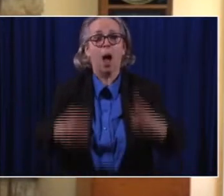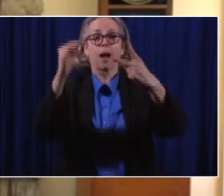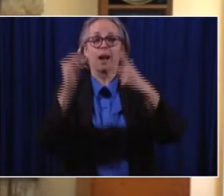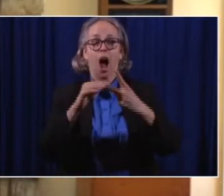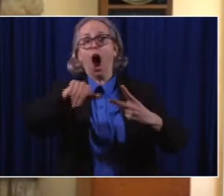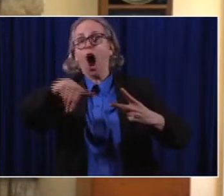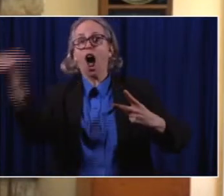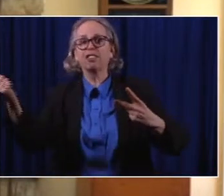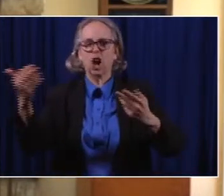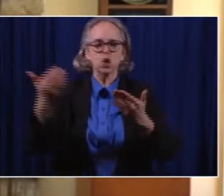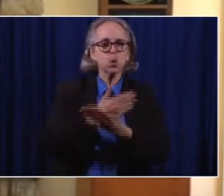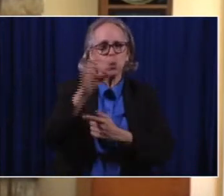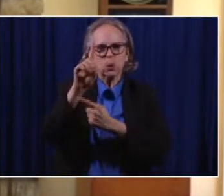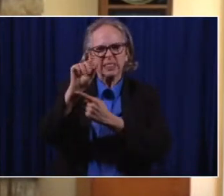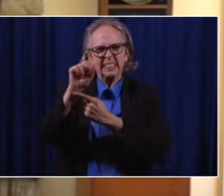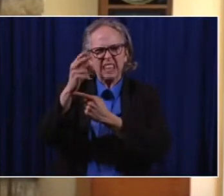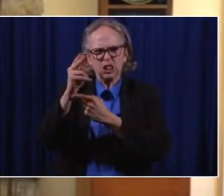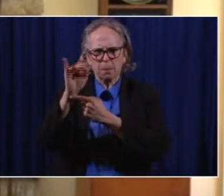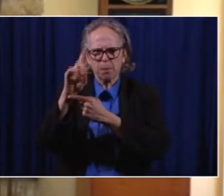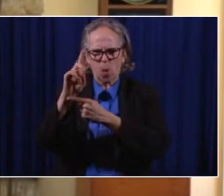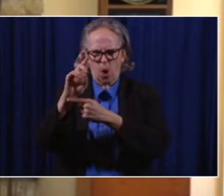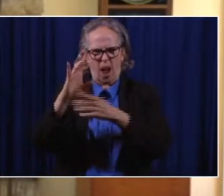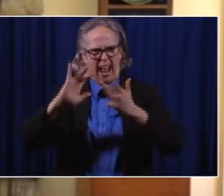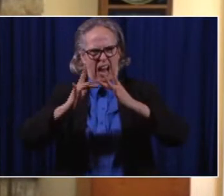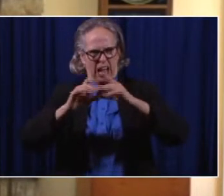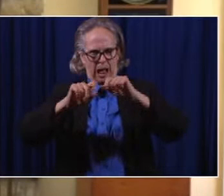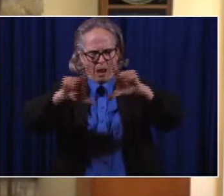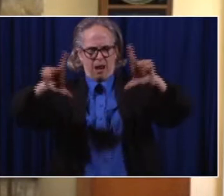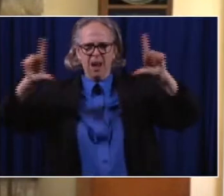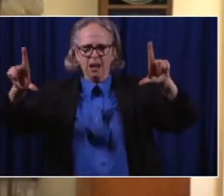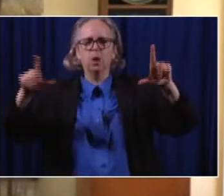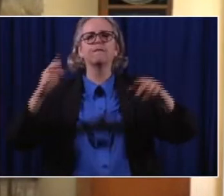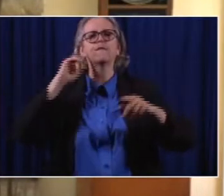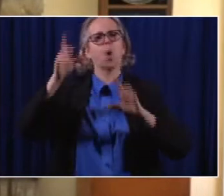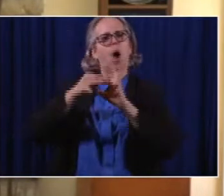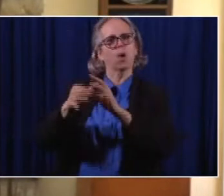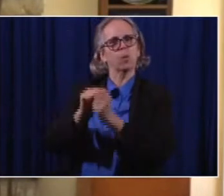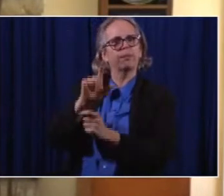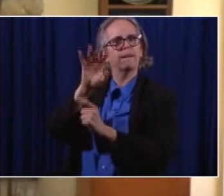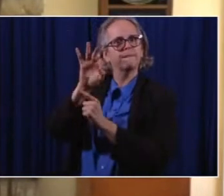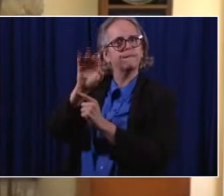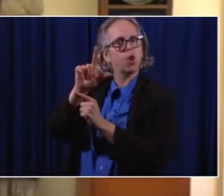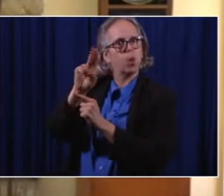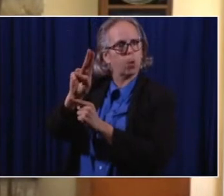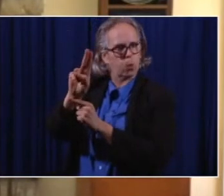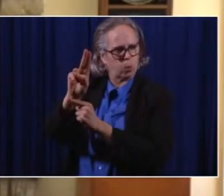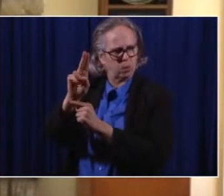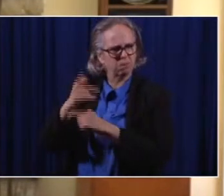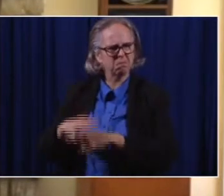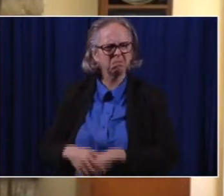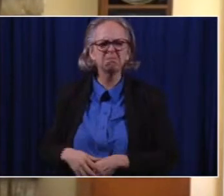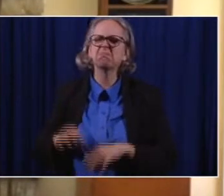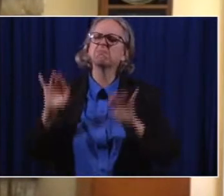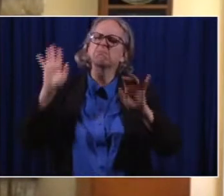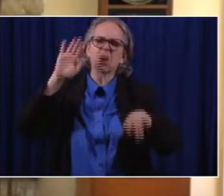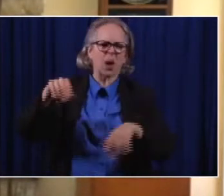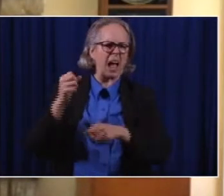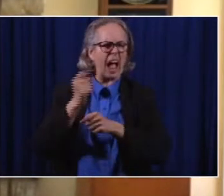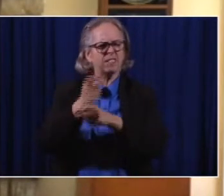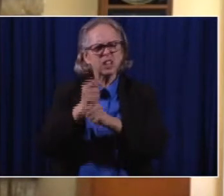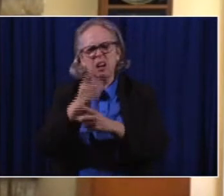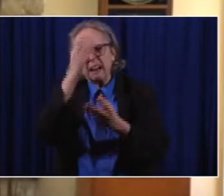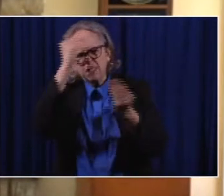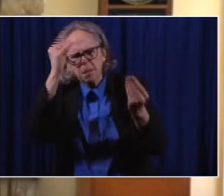flu activity that the Department of Health shares each year. So they always put out some information. This is going to expand it. This